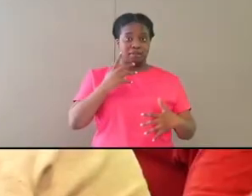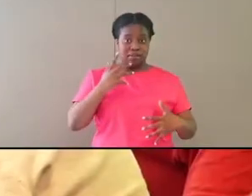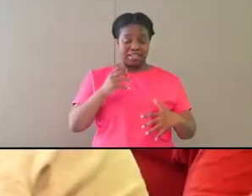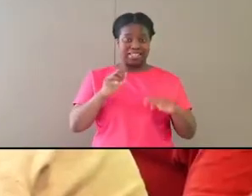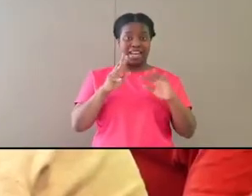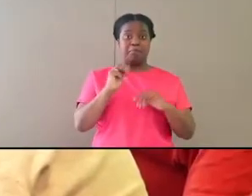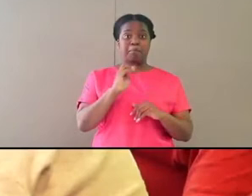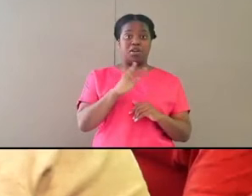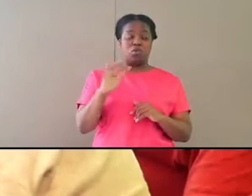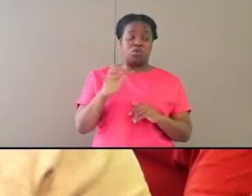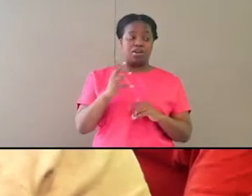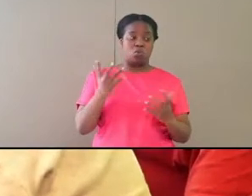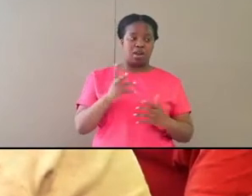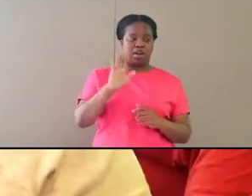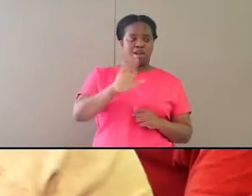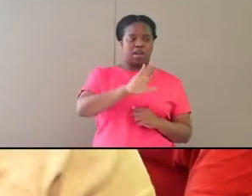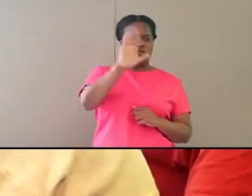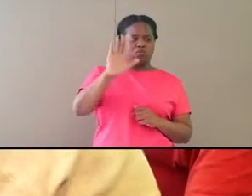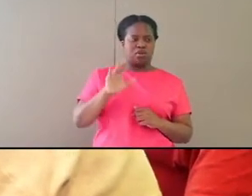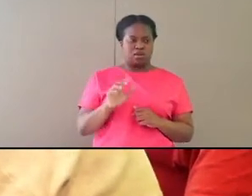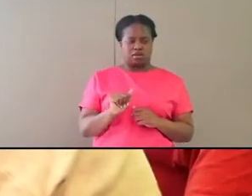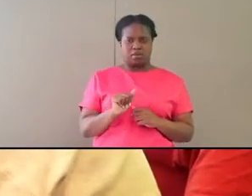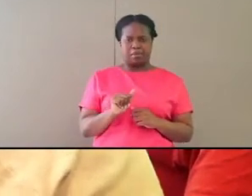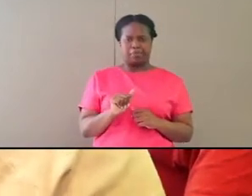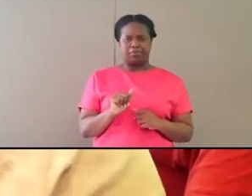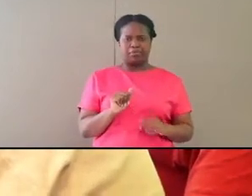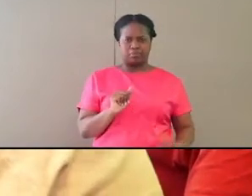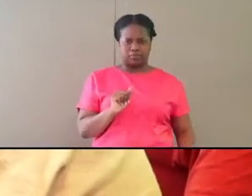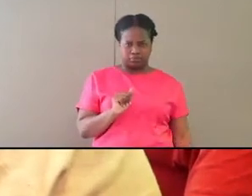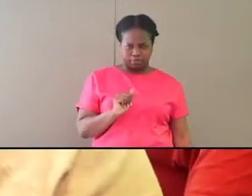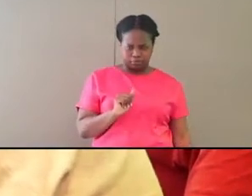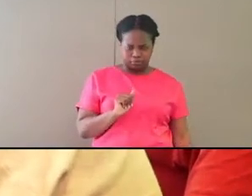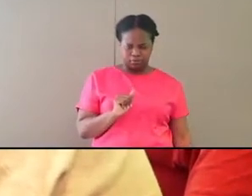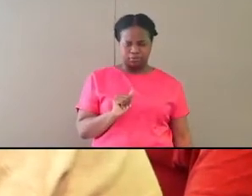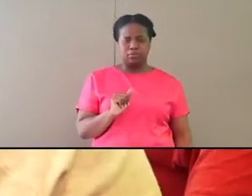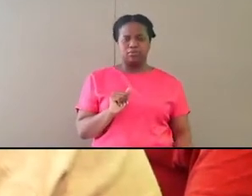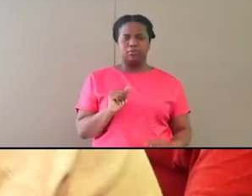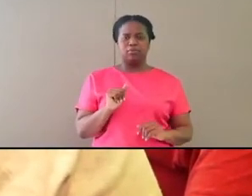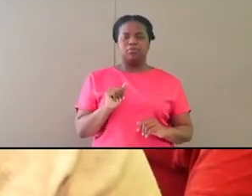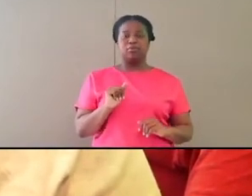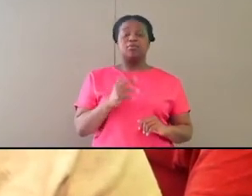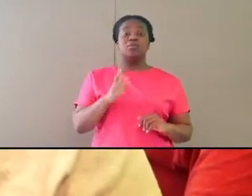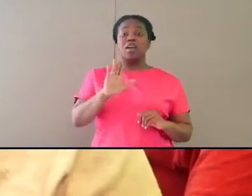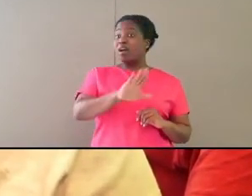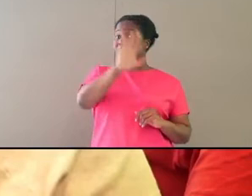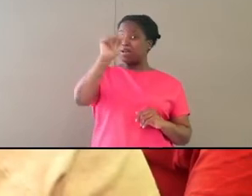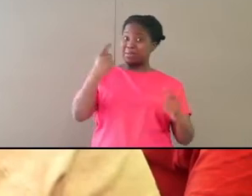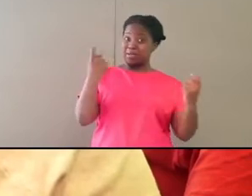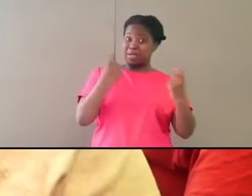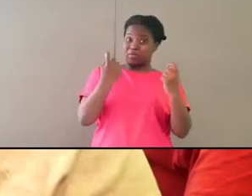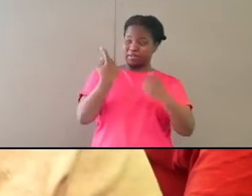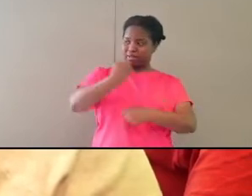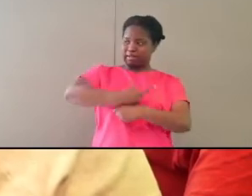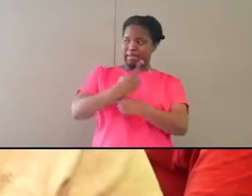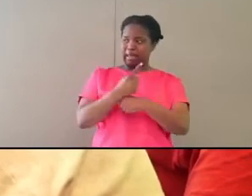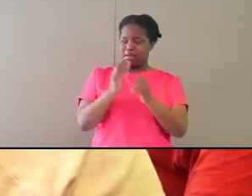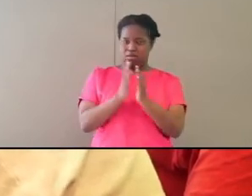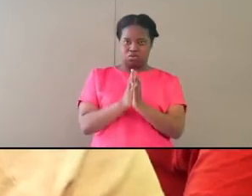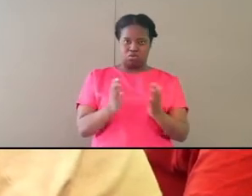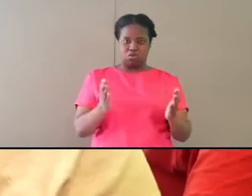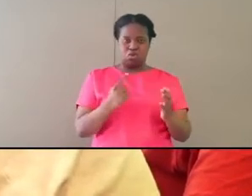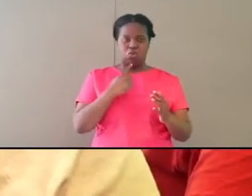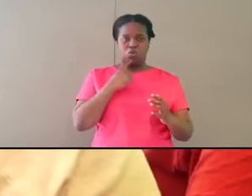10 million in Africa, not a single country in Africa celebrates the day. A starter